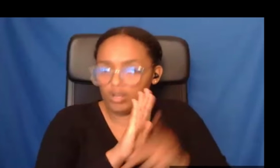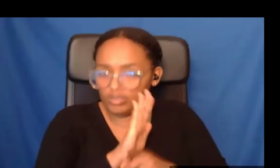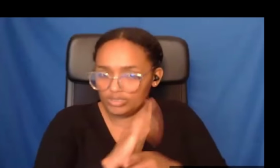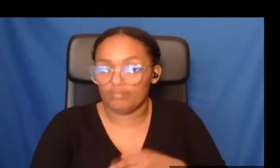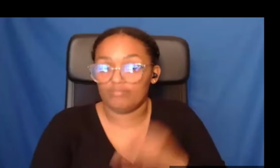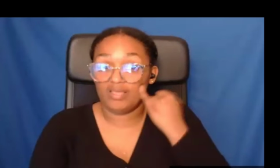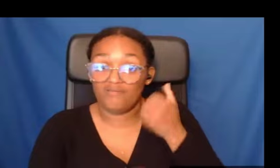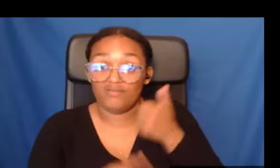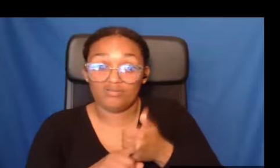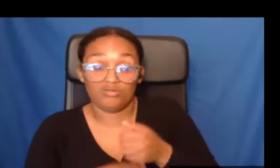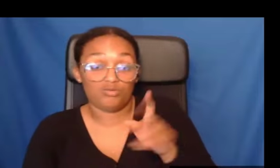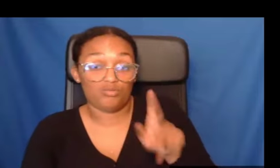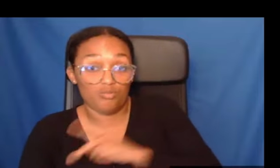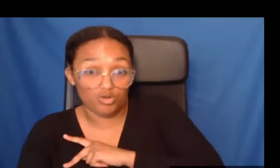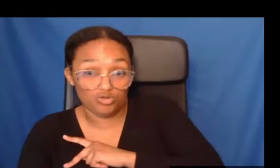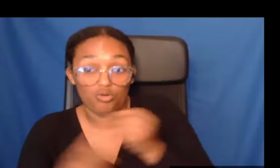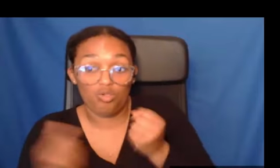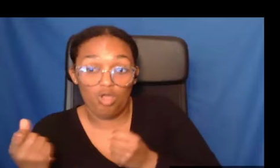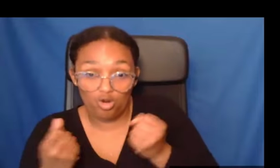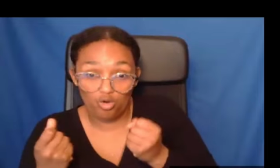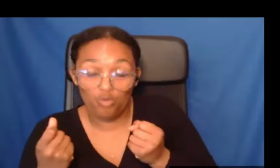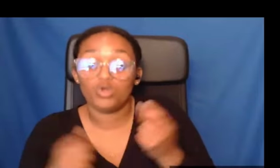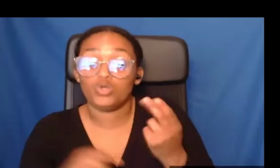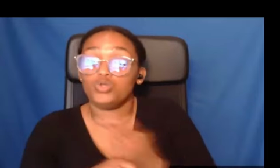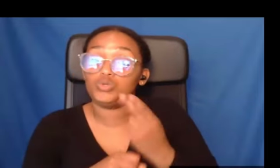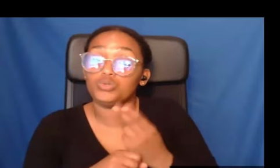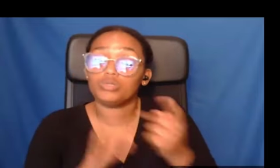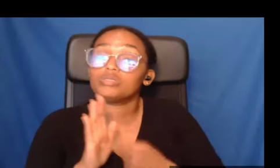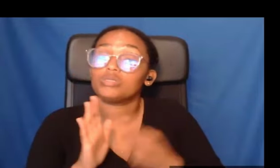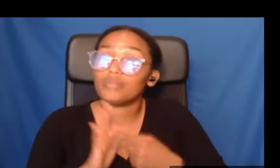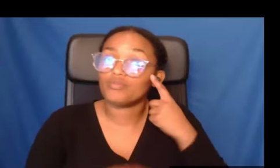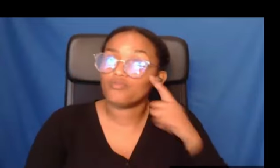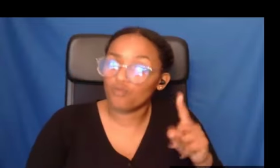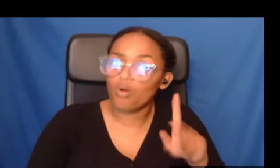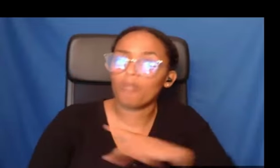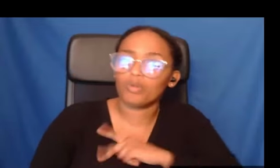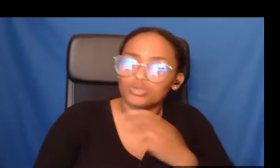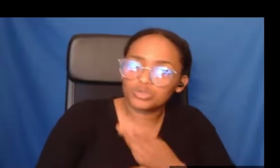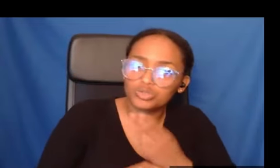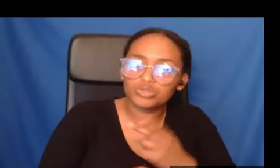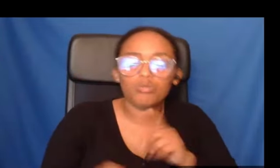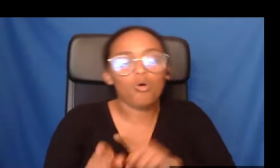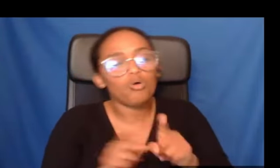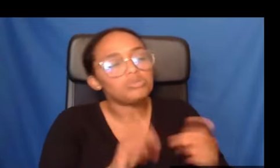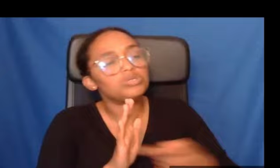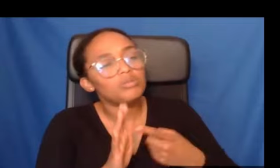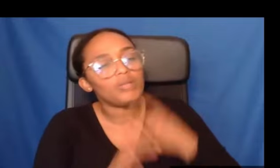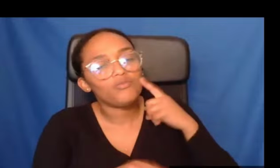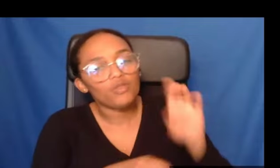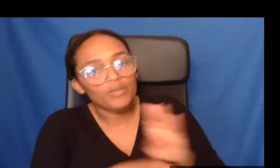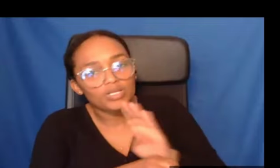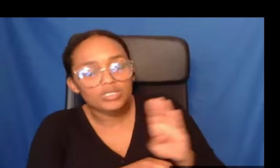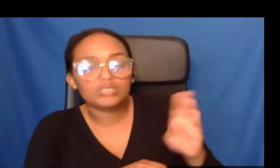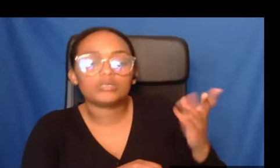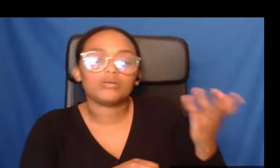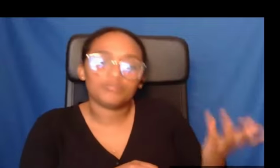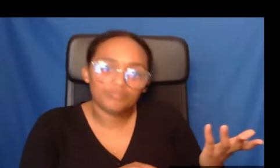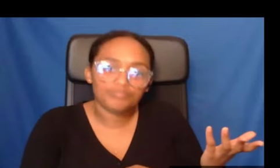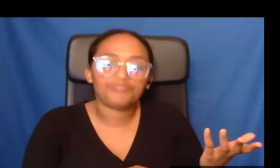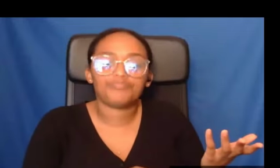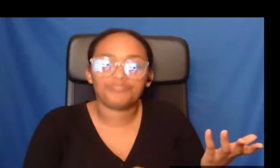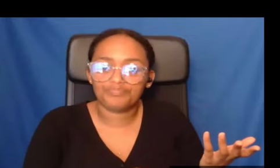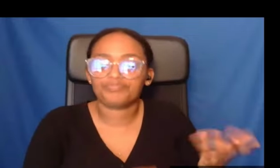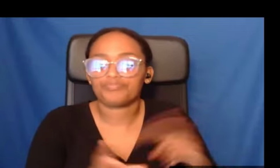auto that is used sometimes for personal use and sometimes for commercial use, then it will